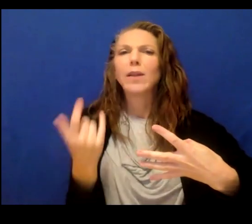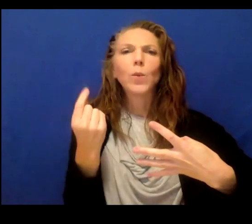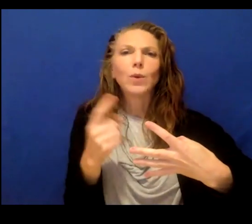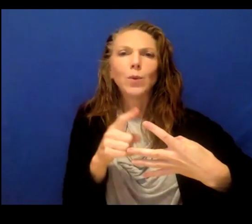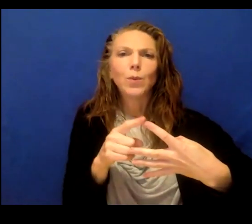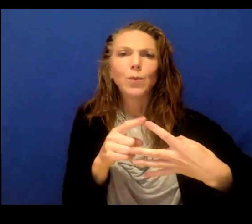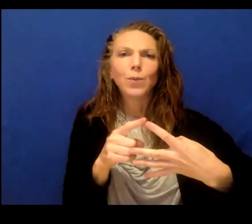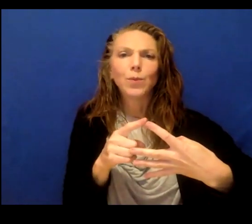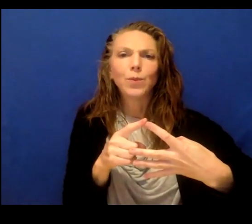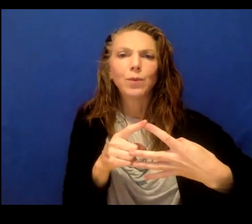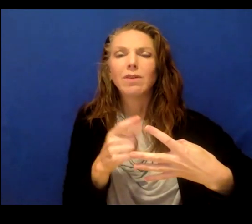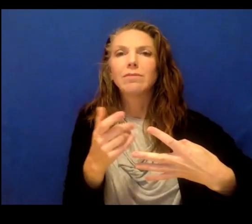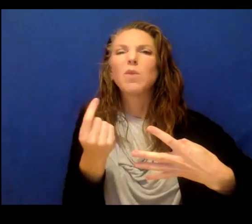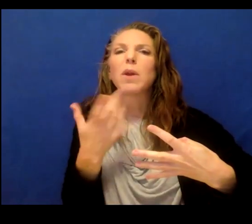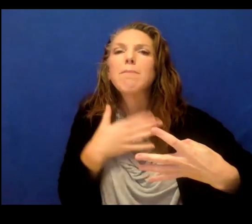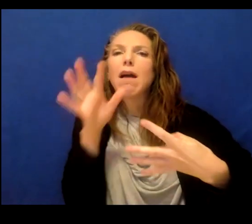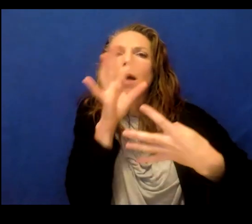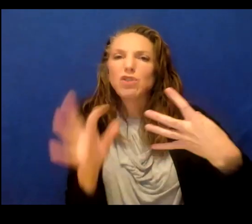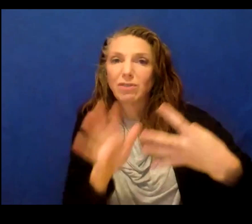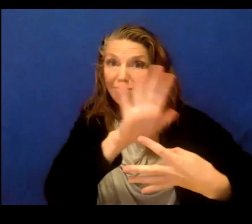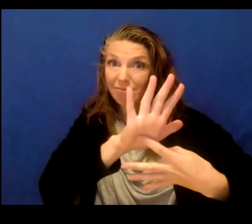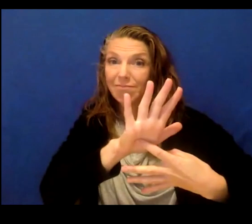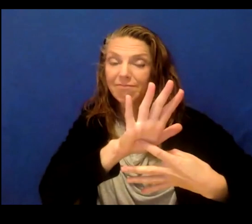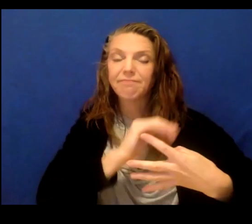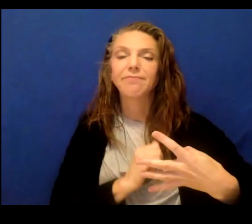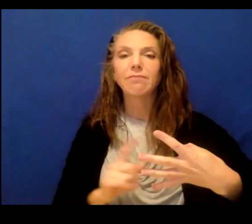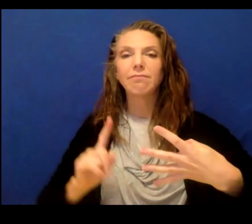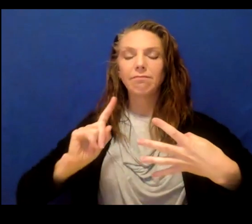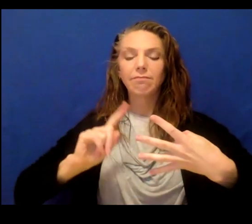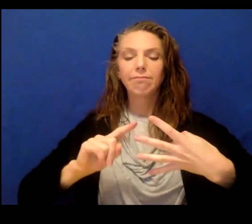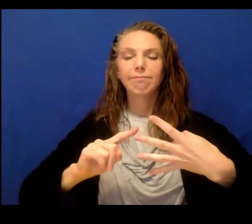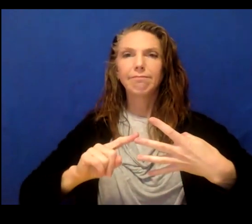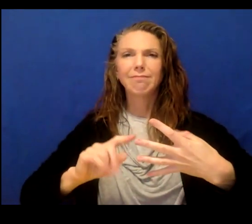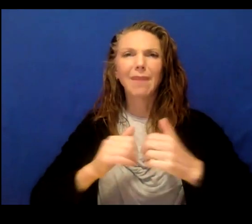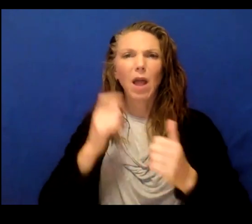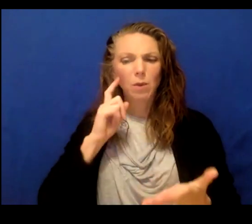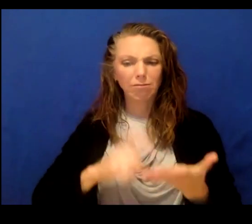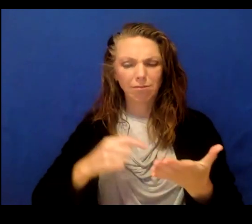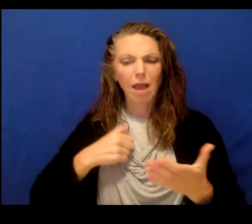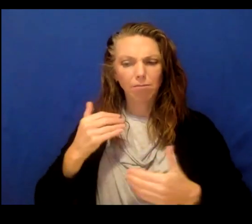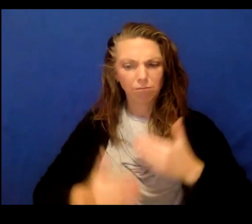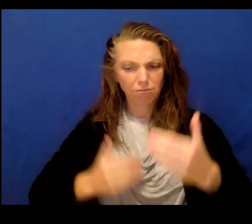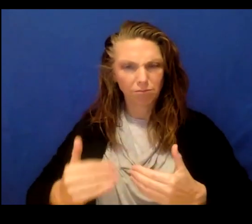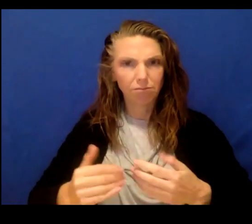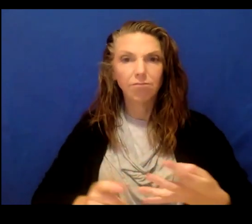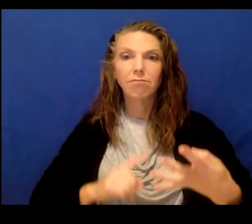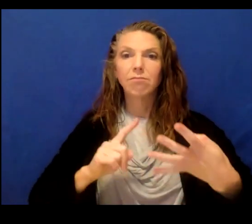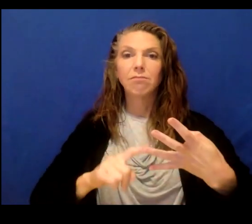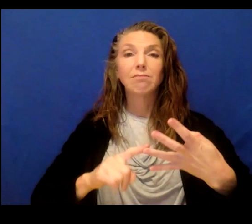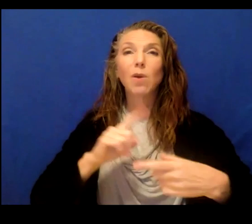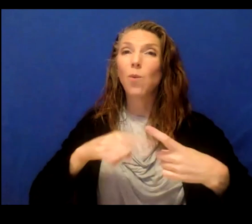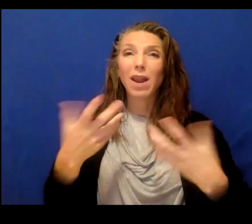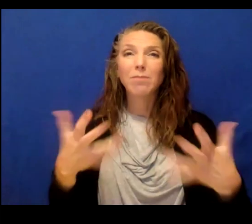now? Or what are my choices that are available for me right now? How can I tell I'm making progress? How will I know